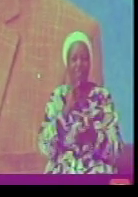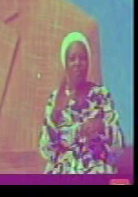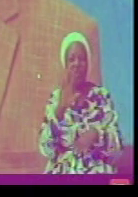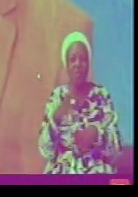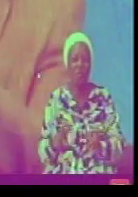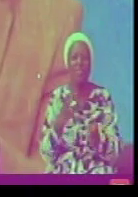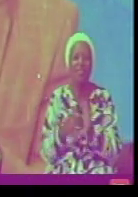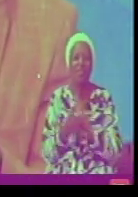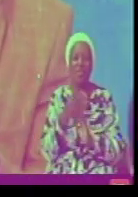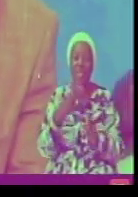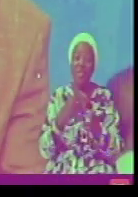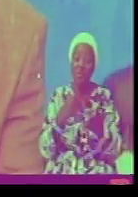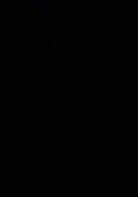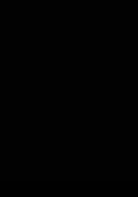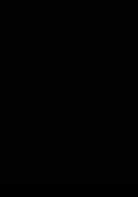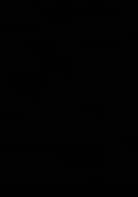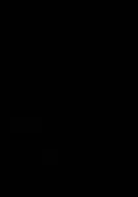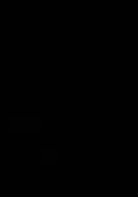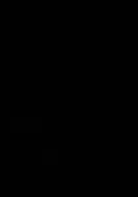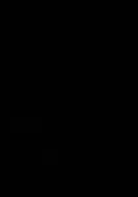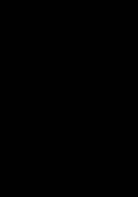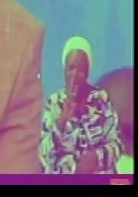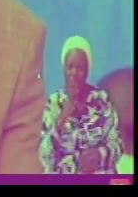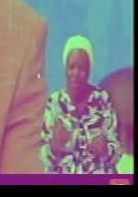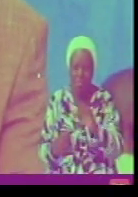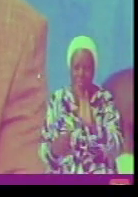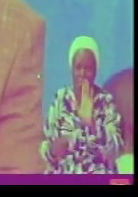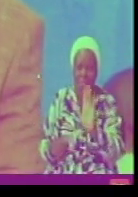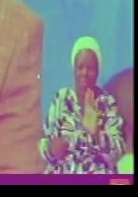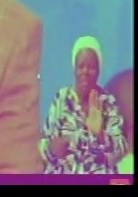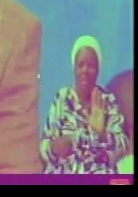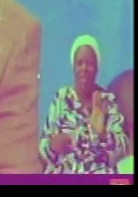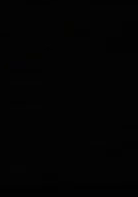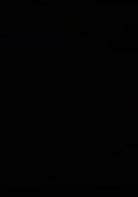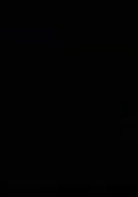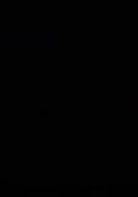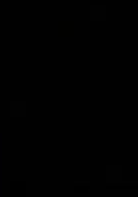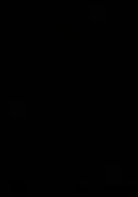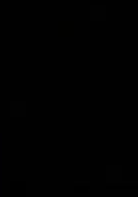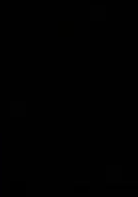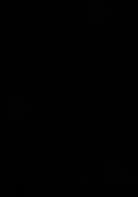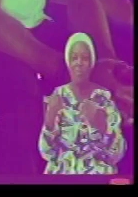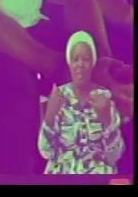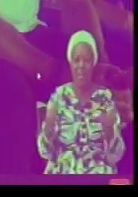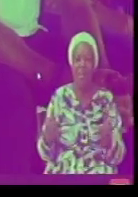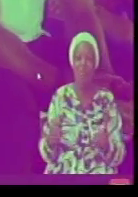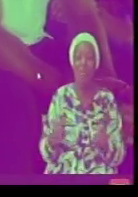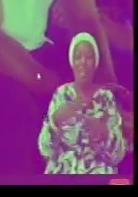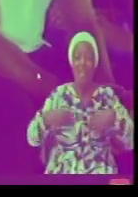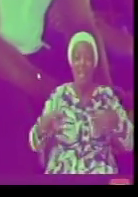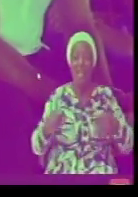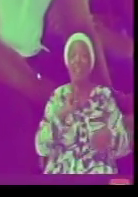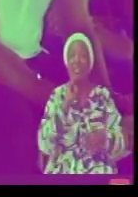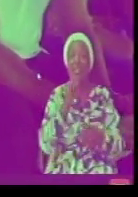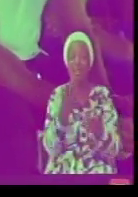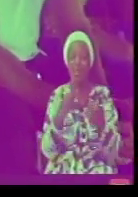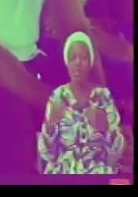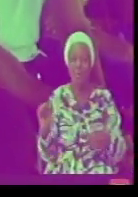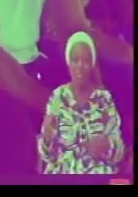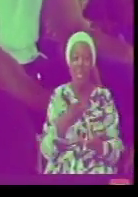everyone, and it's coming your way. It will happen to you. Where are you? Miracle is